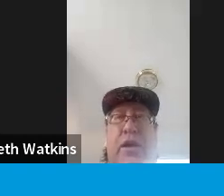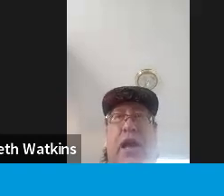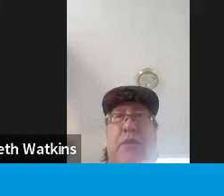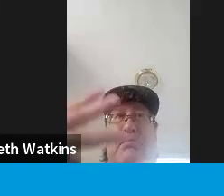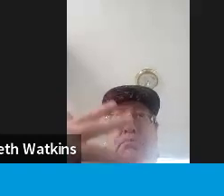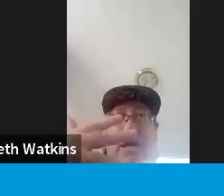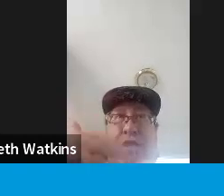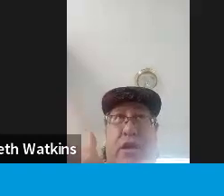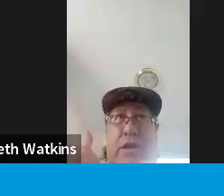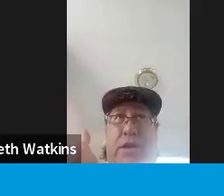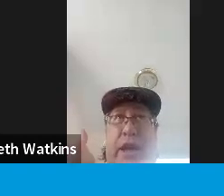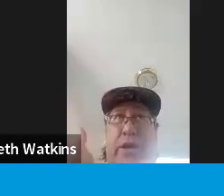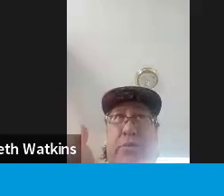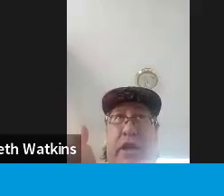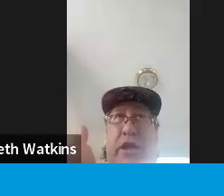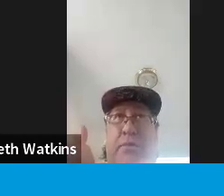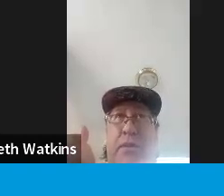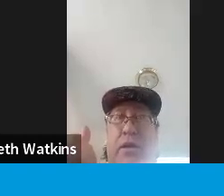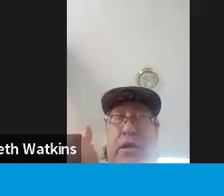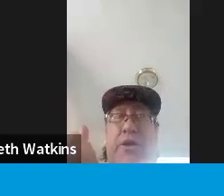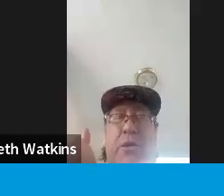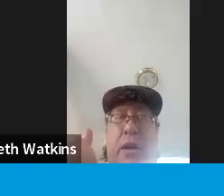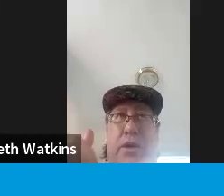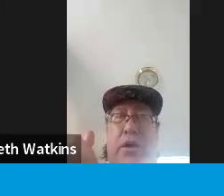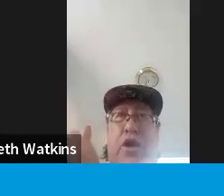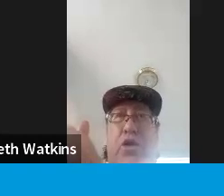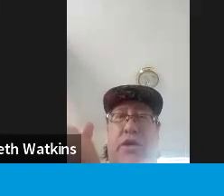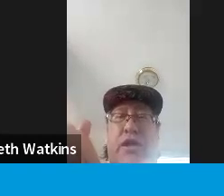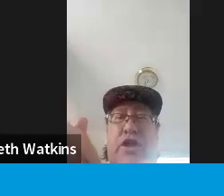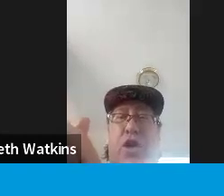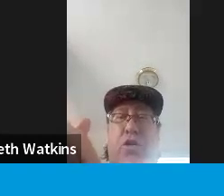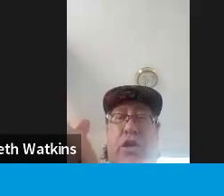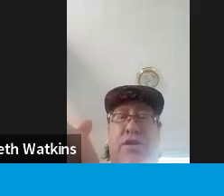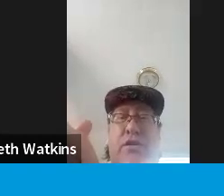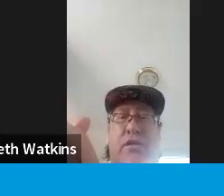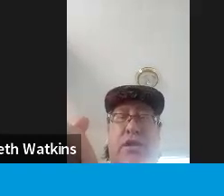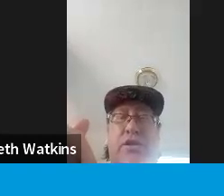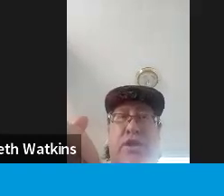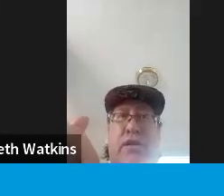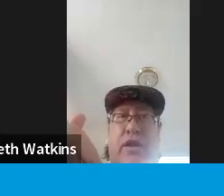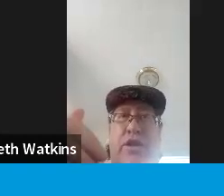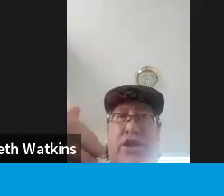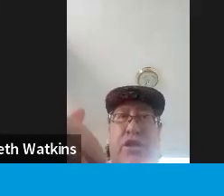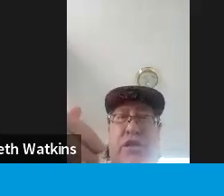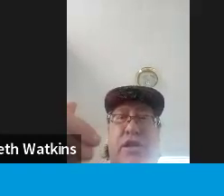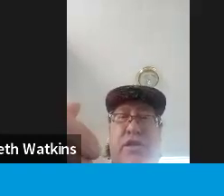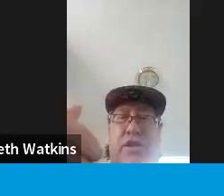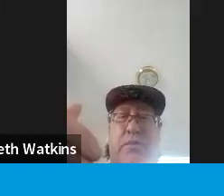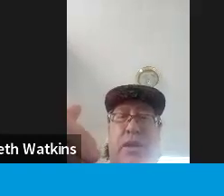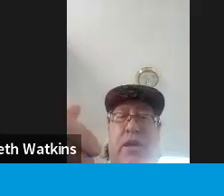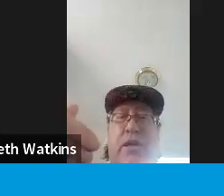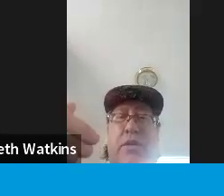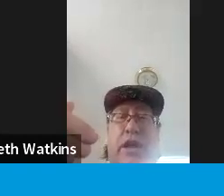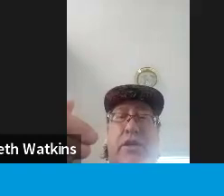that myself as a council meeting or council member who doesn't know necessarily the justice